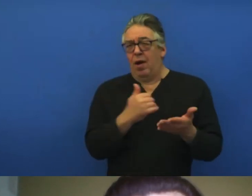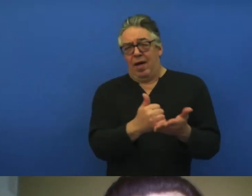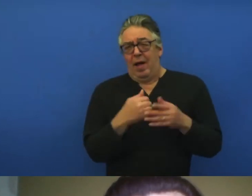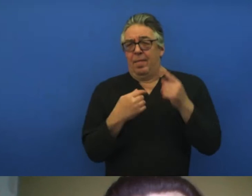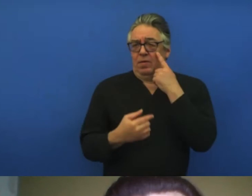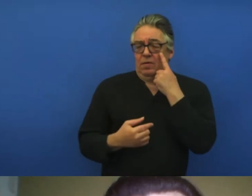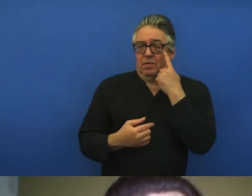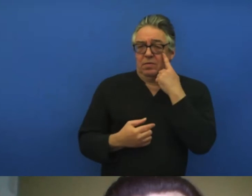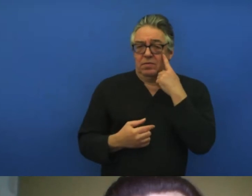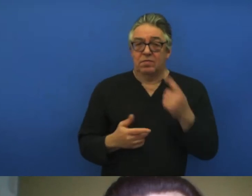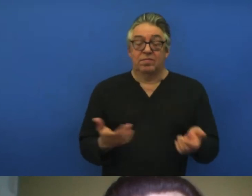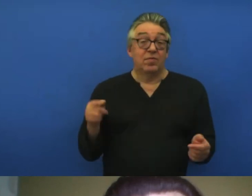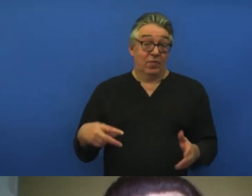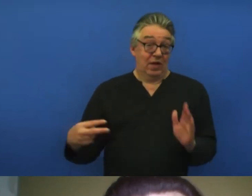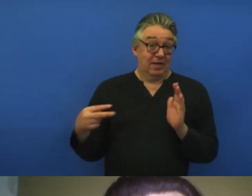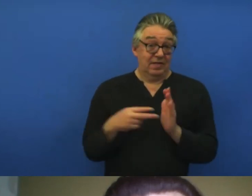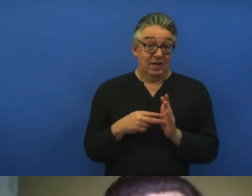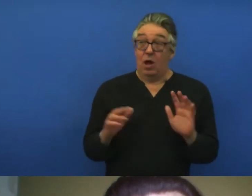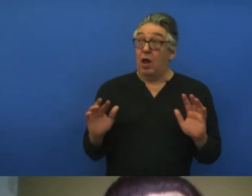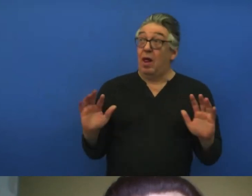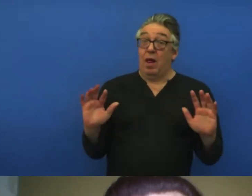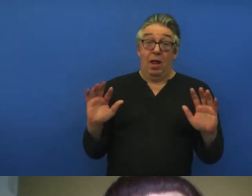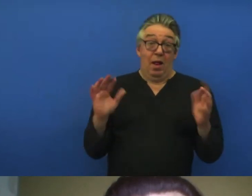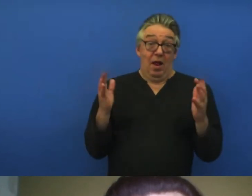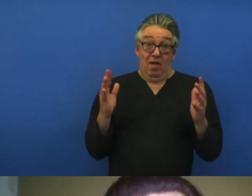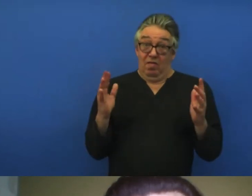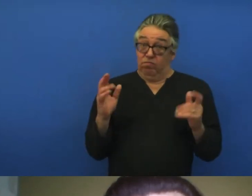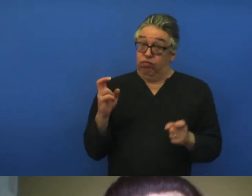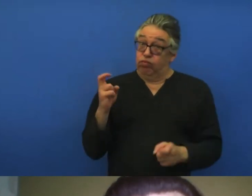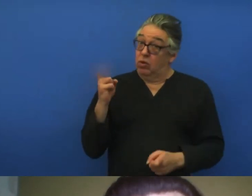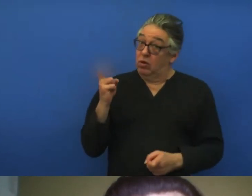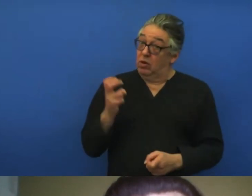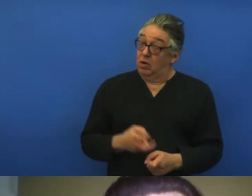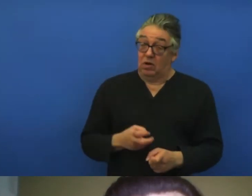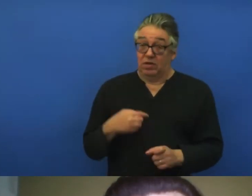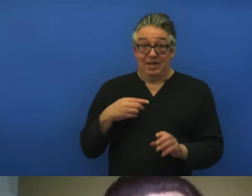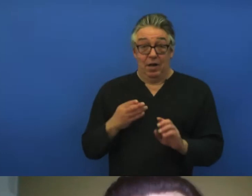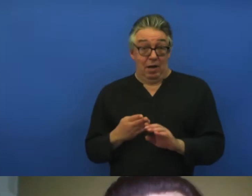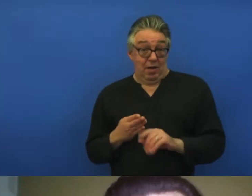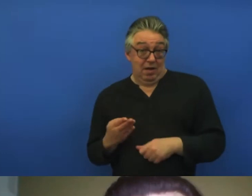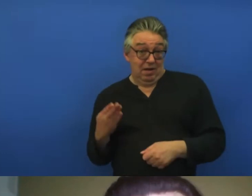living conditions in Syria were very dire. I decided to travel to Libya, and so I did.